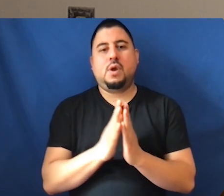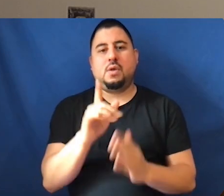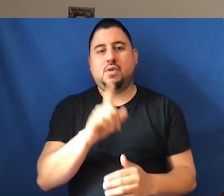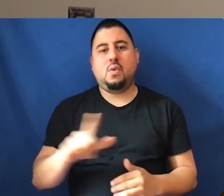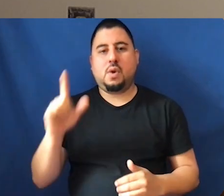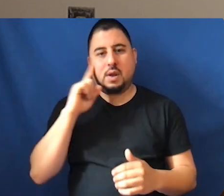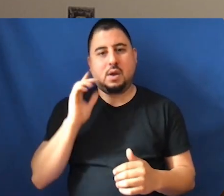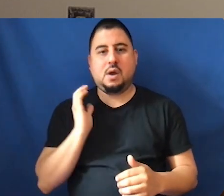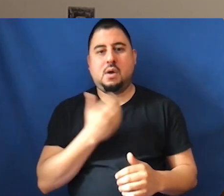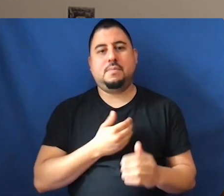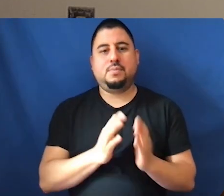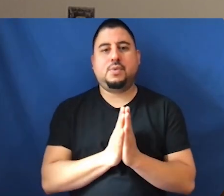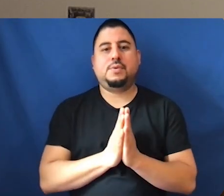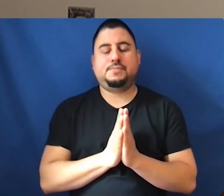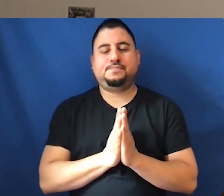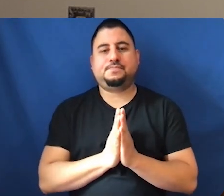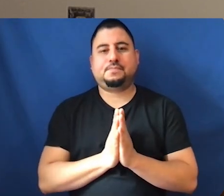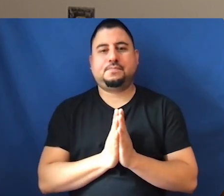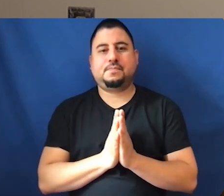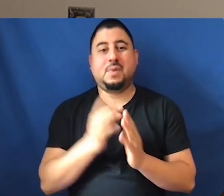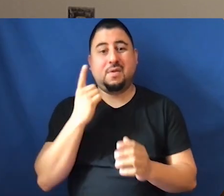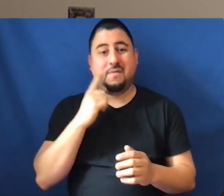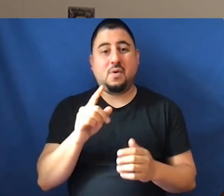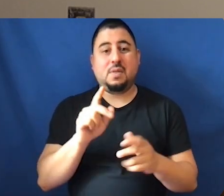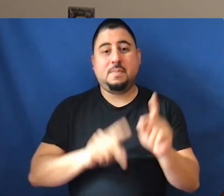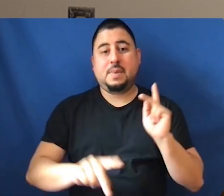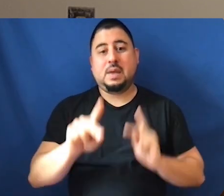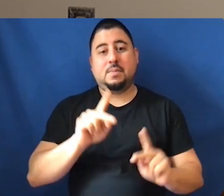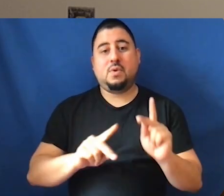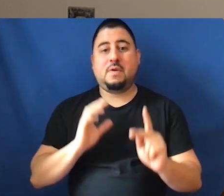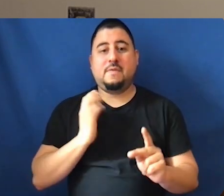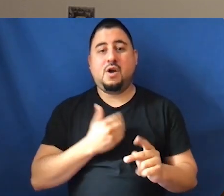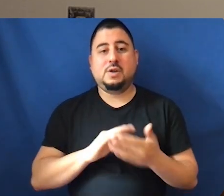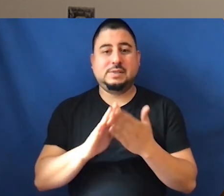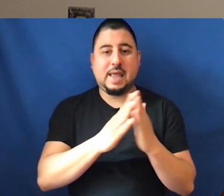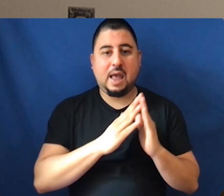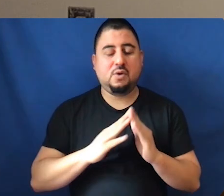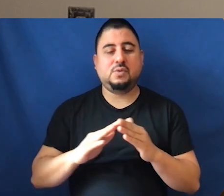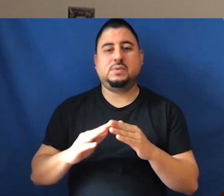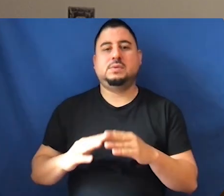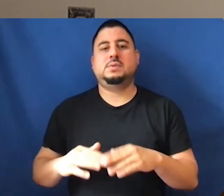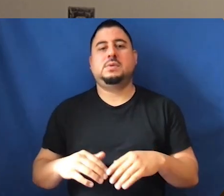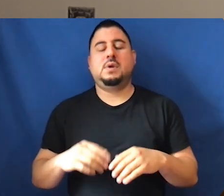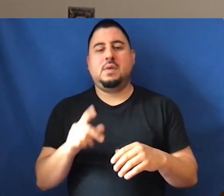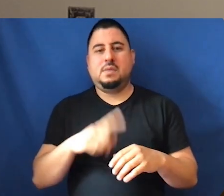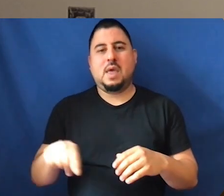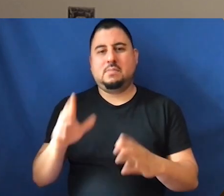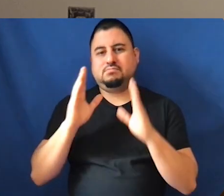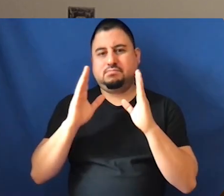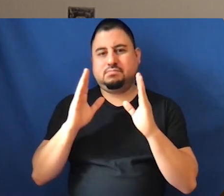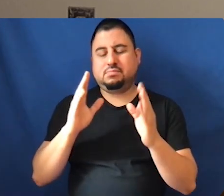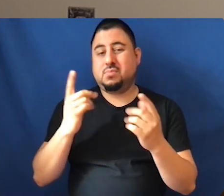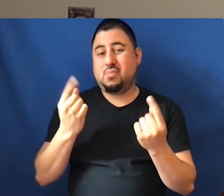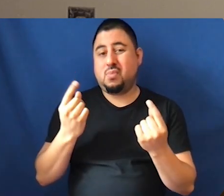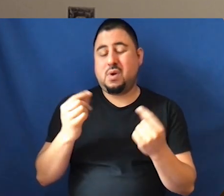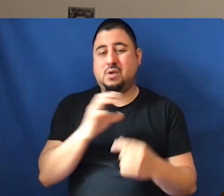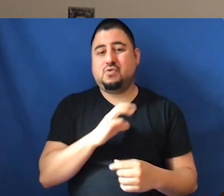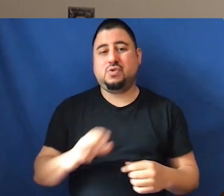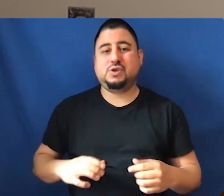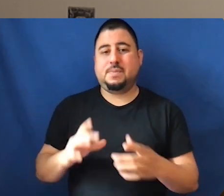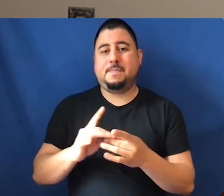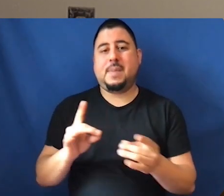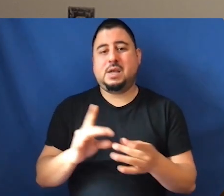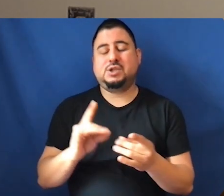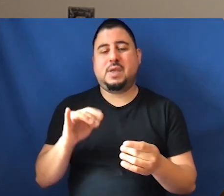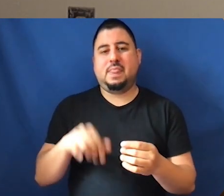Lord. Lord, hear our prayer. For the people of our towns and cities, that they pay attention to the Christian